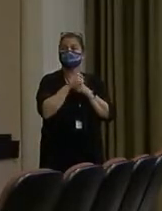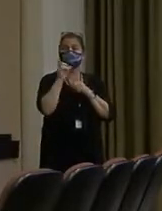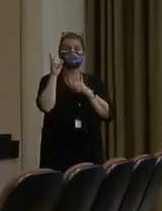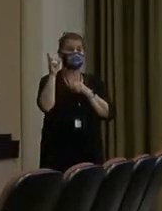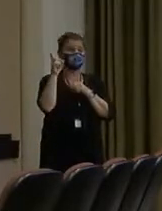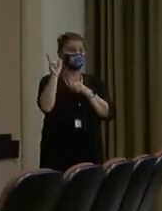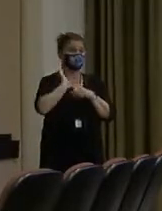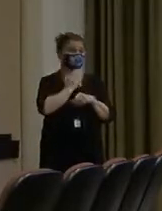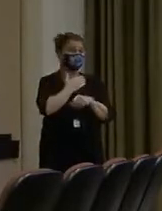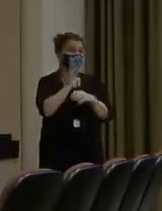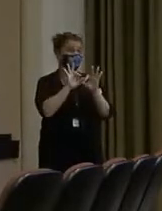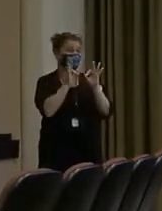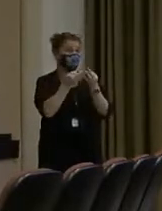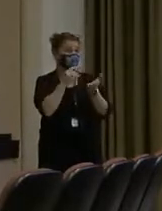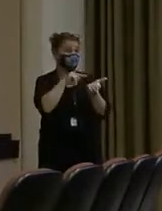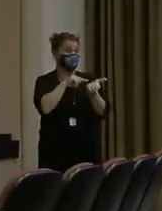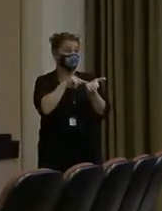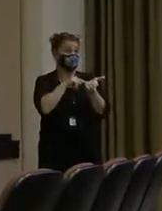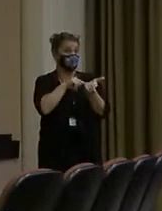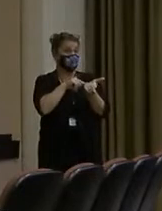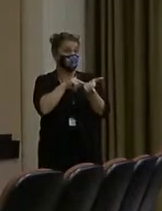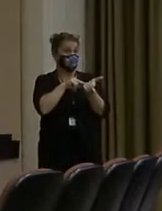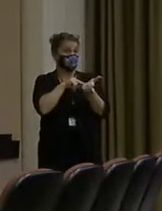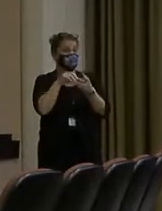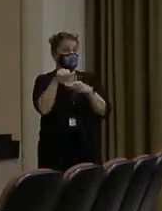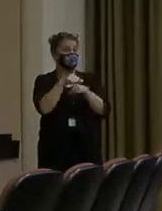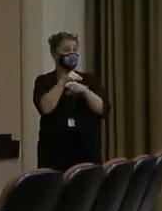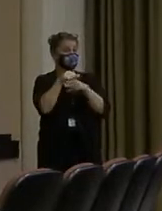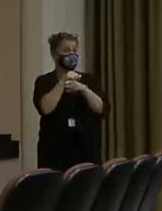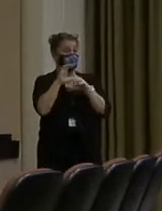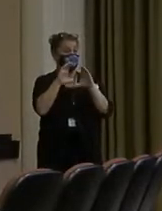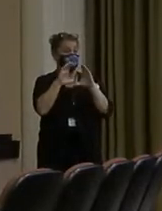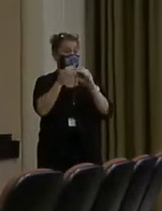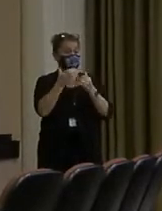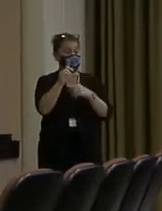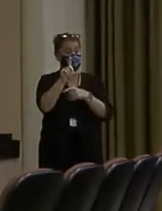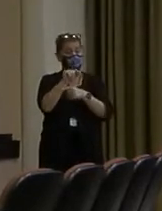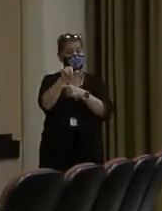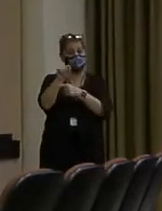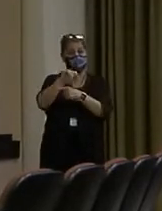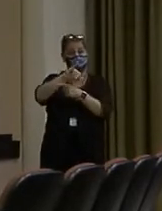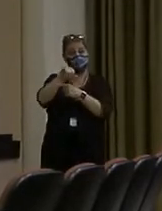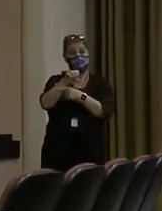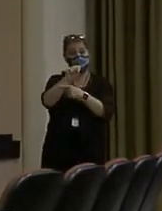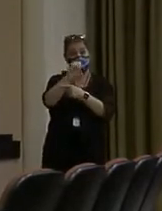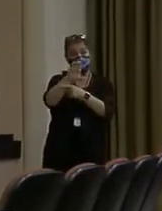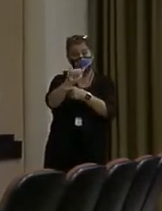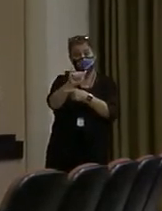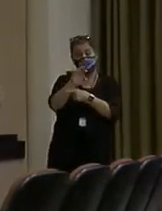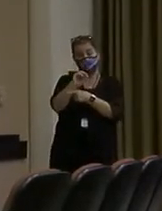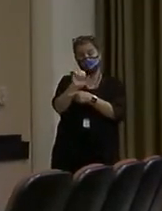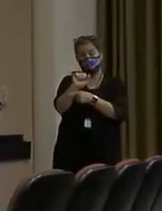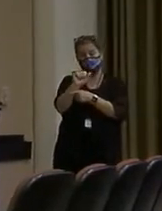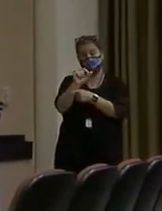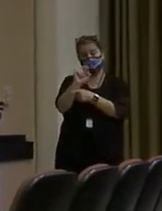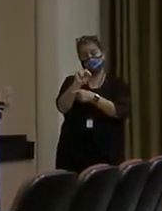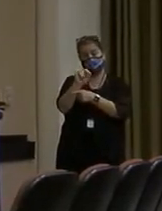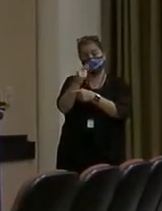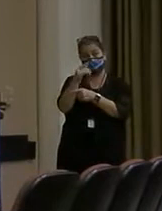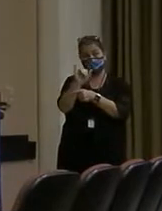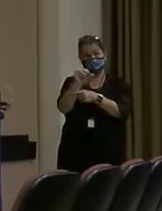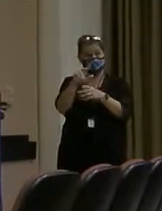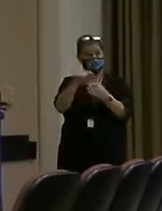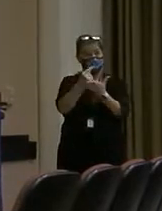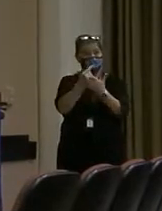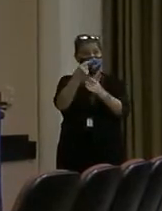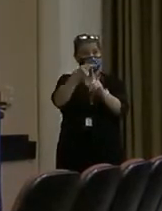This is our family nurse practitioner graduate of the Hofstra class of 2020, Jessica Mangeli. That class graduated a